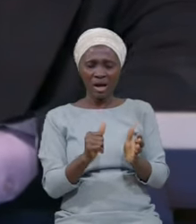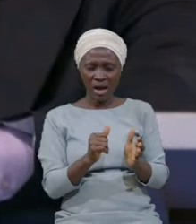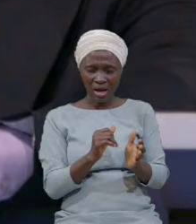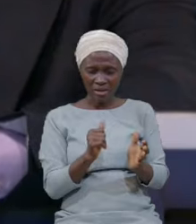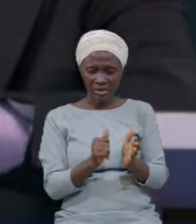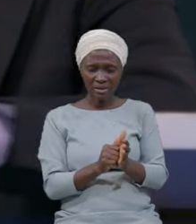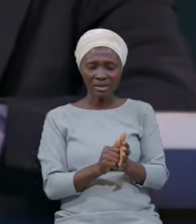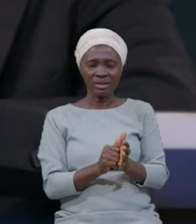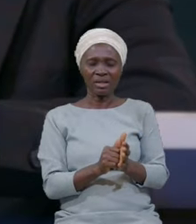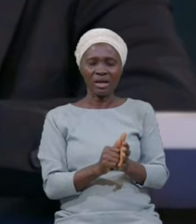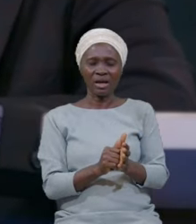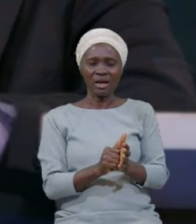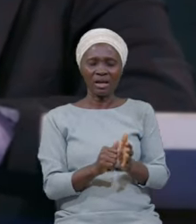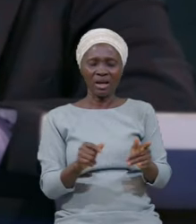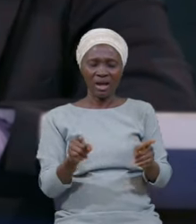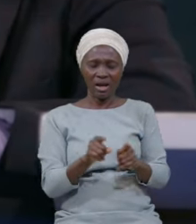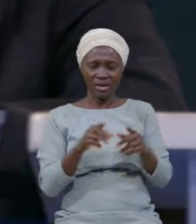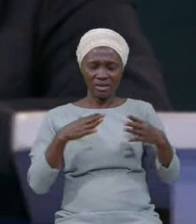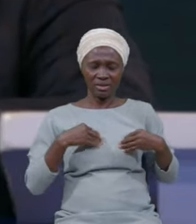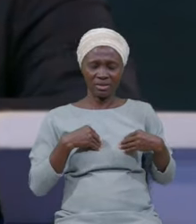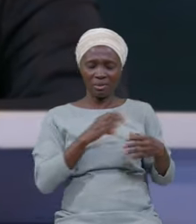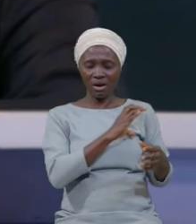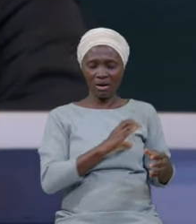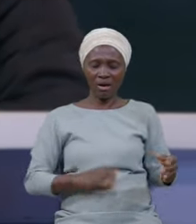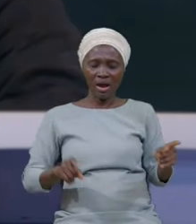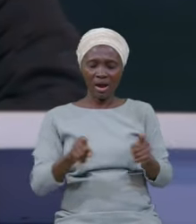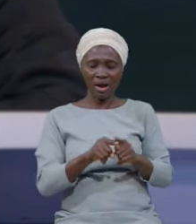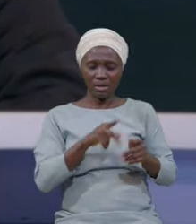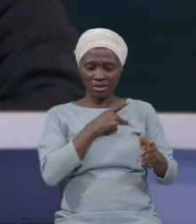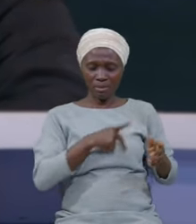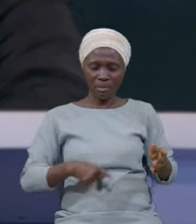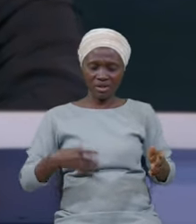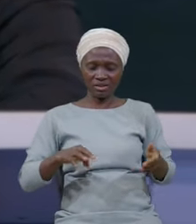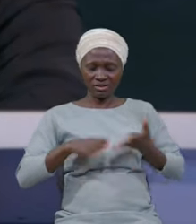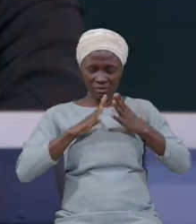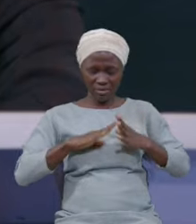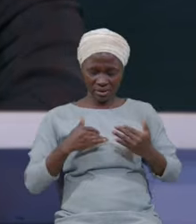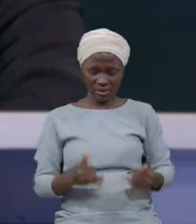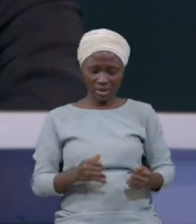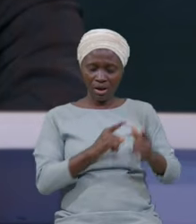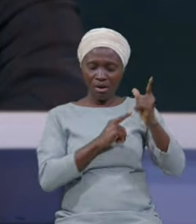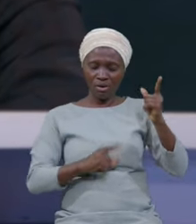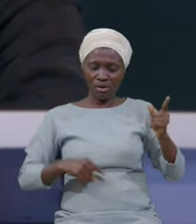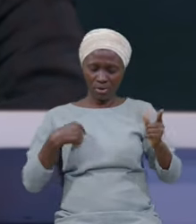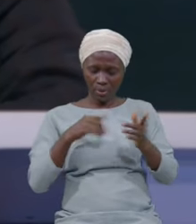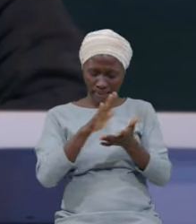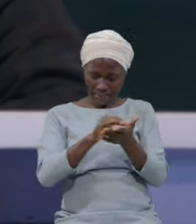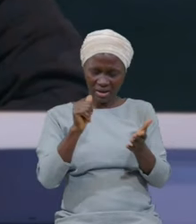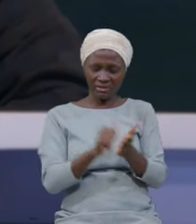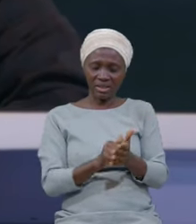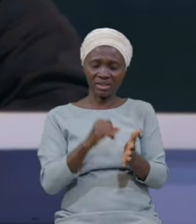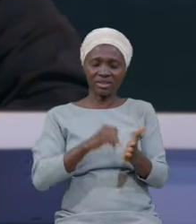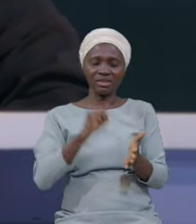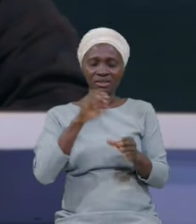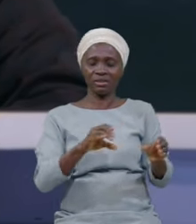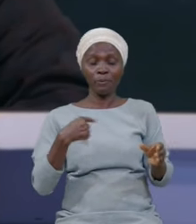Lord, we believe it is done. We believe your people are saved. We believe